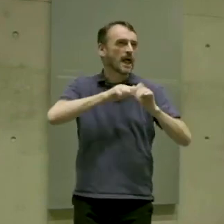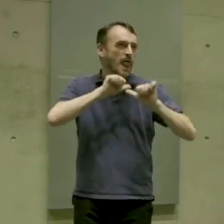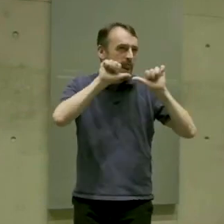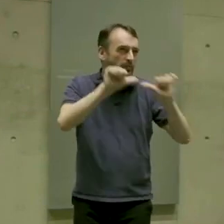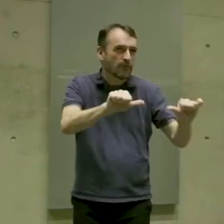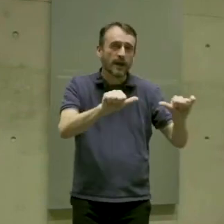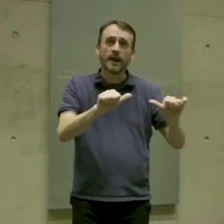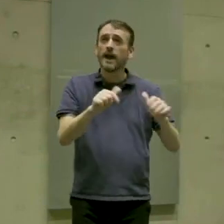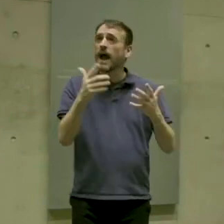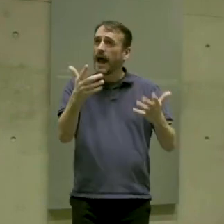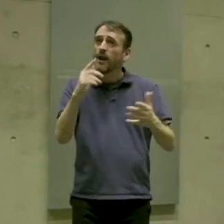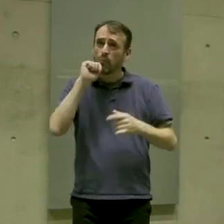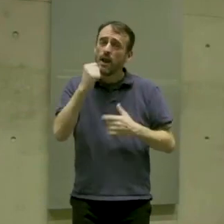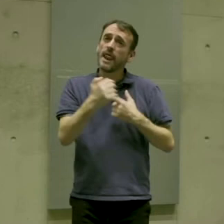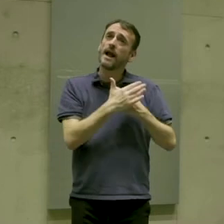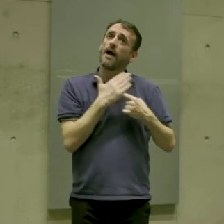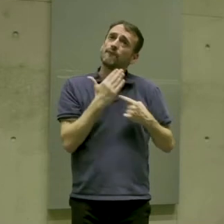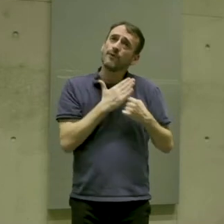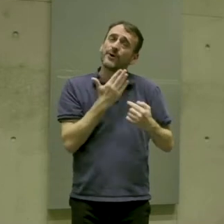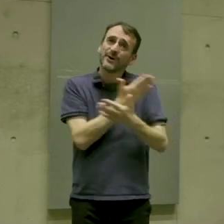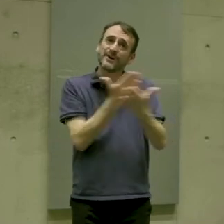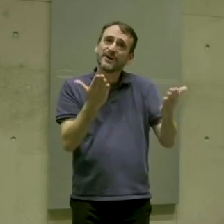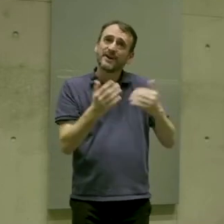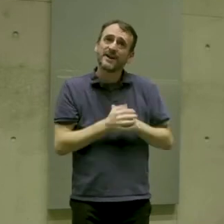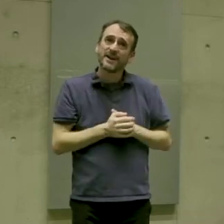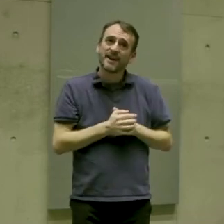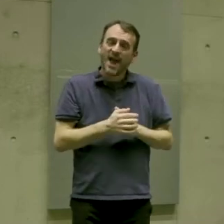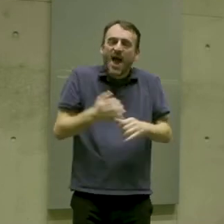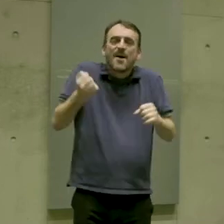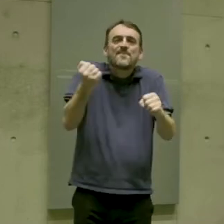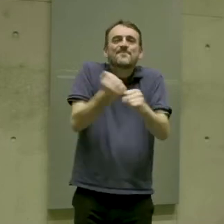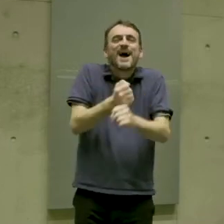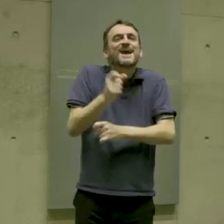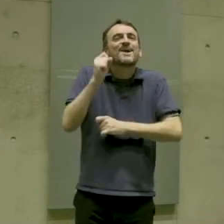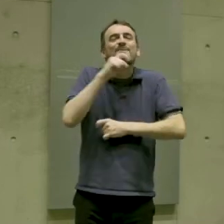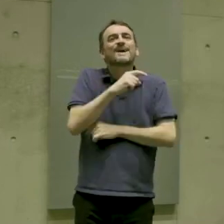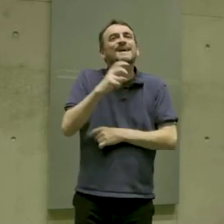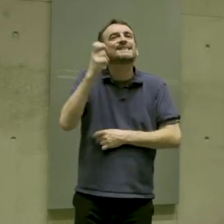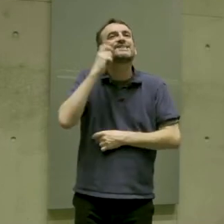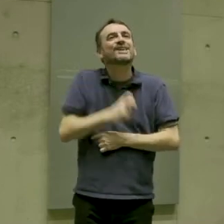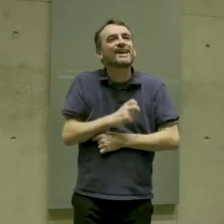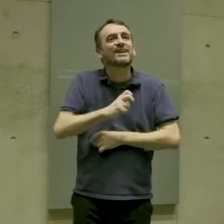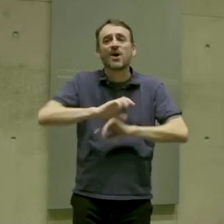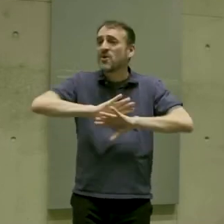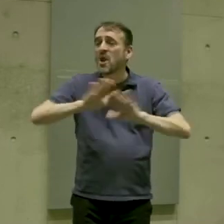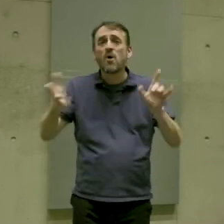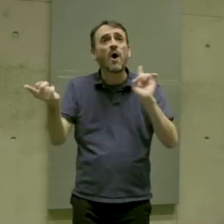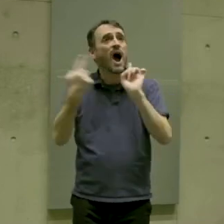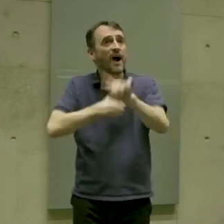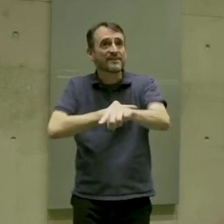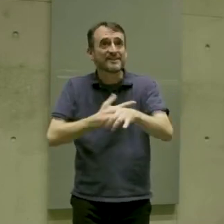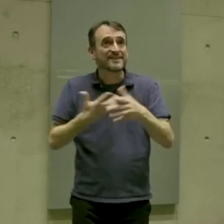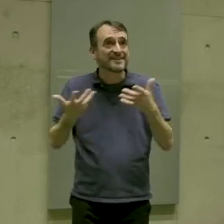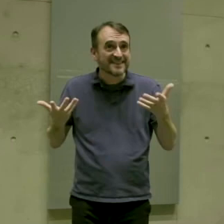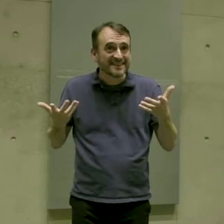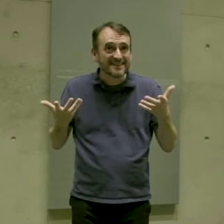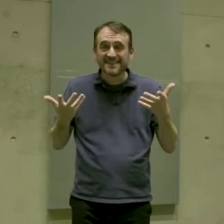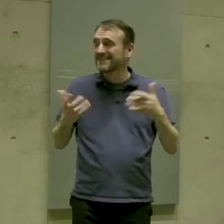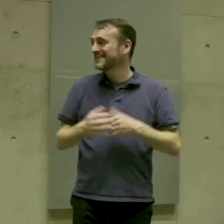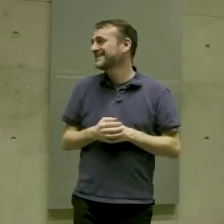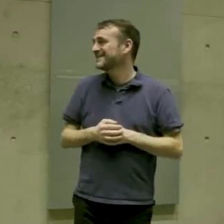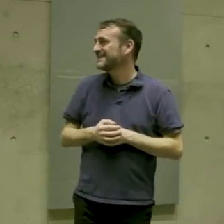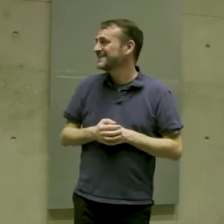the other people who love it. Make weird shit that refuses to give answers and makes people angry. This is pretty much